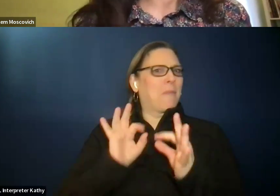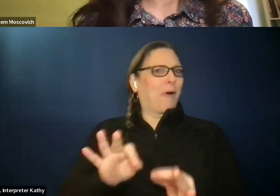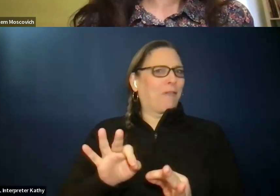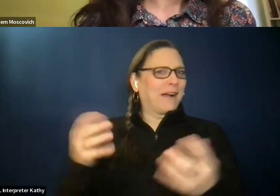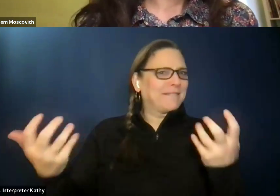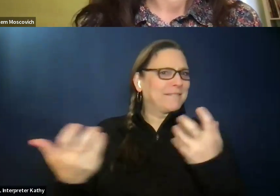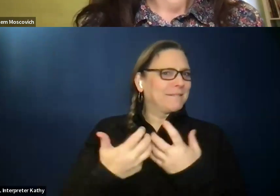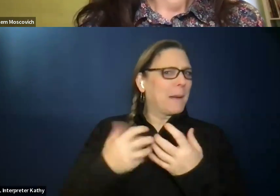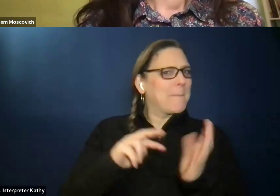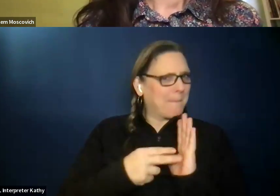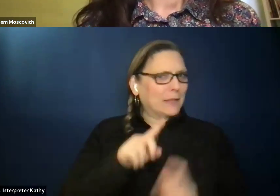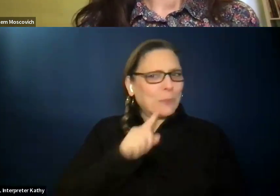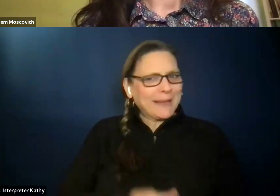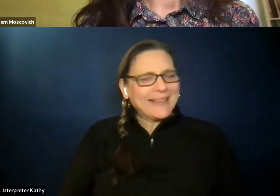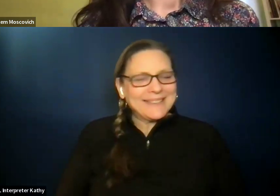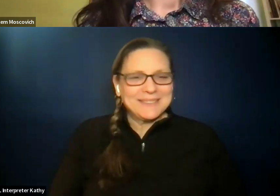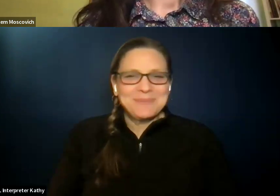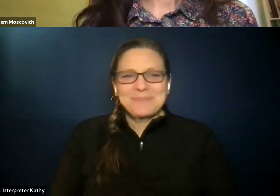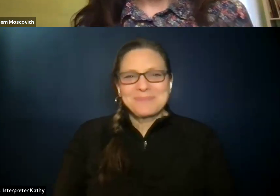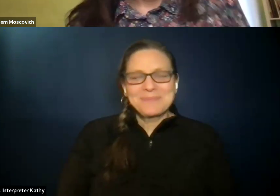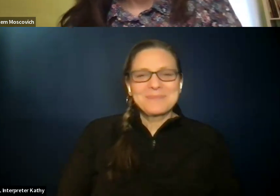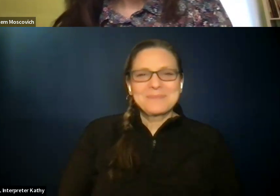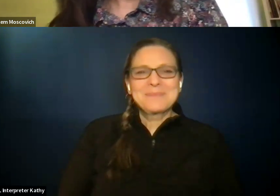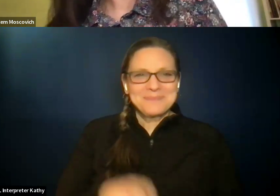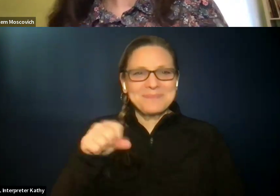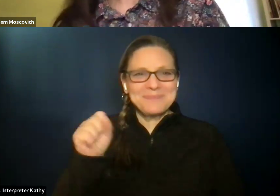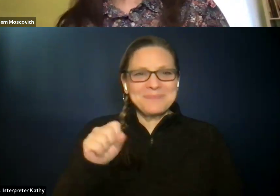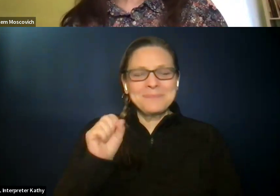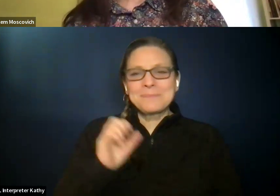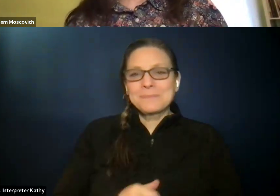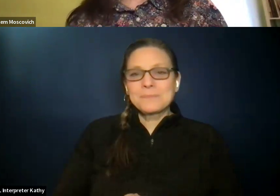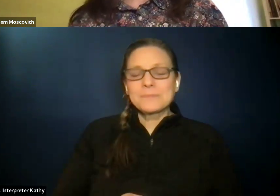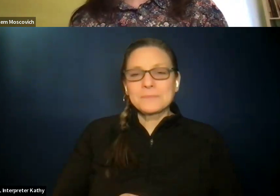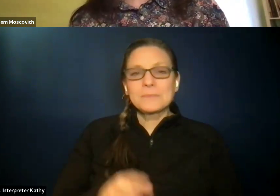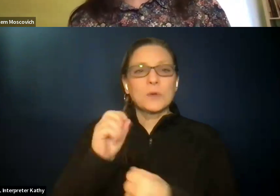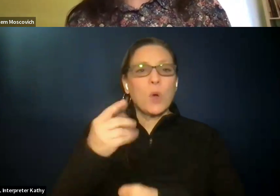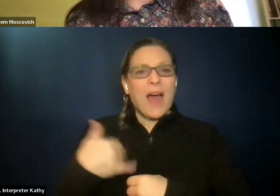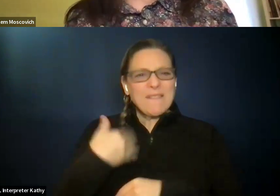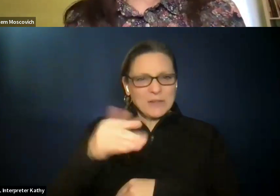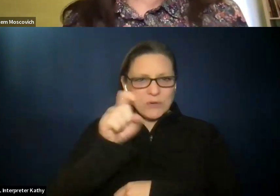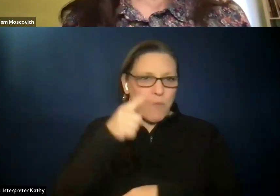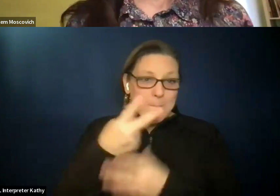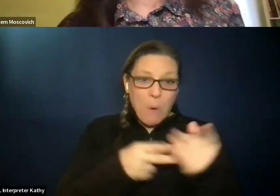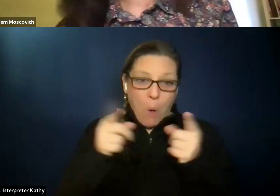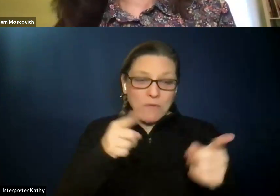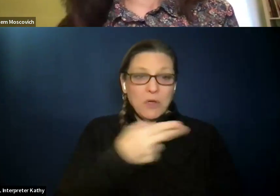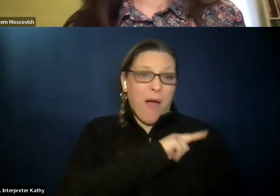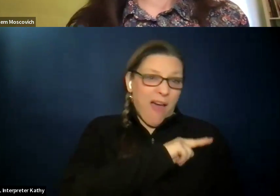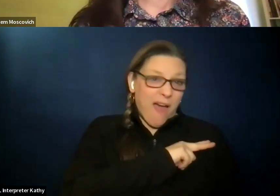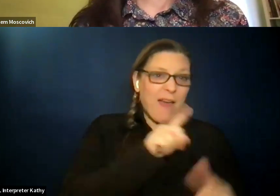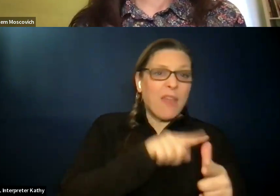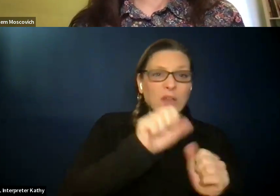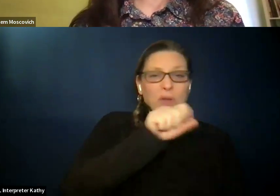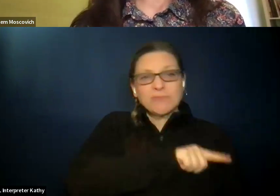like it was meant to be. Yeah. Um, so this question's for both of you, Hena, if you want to start and then kick it